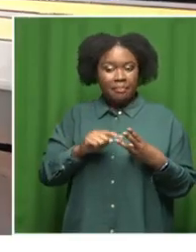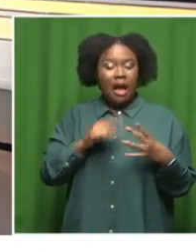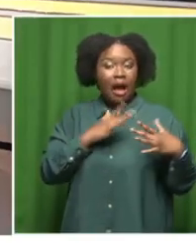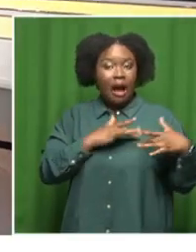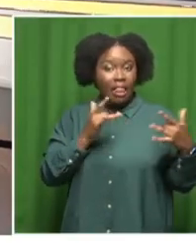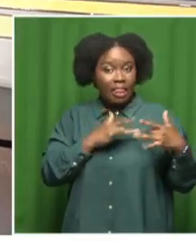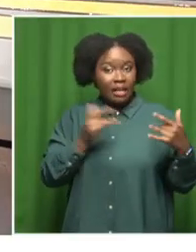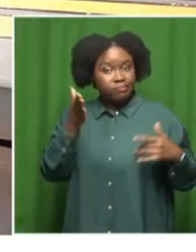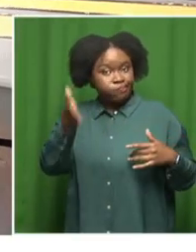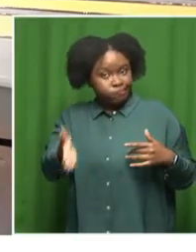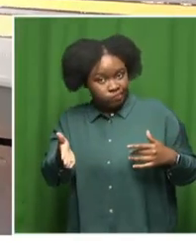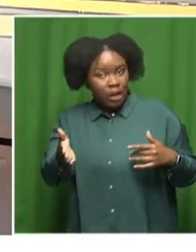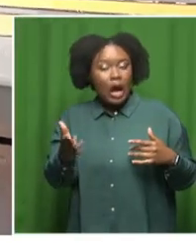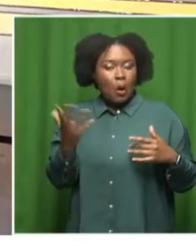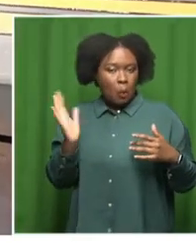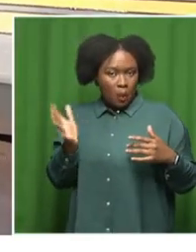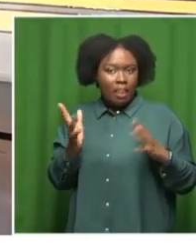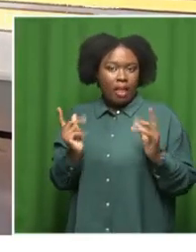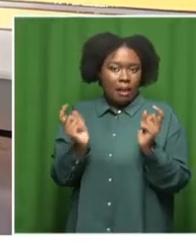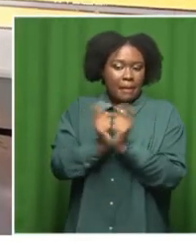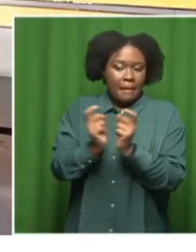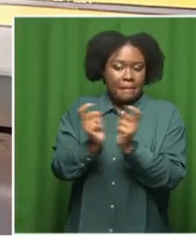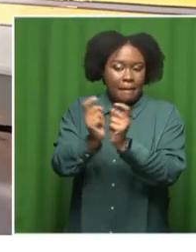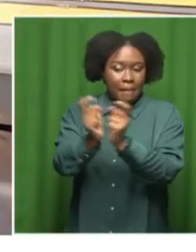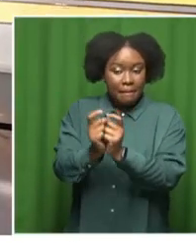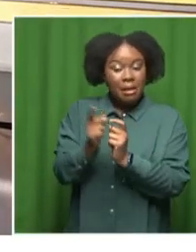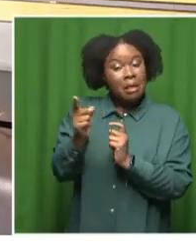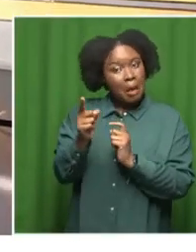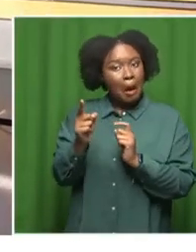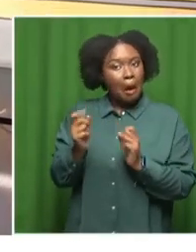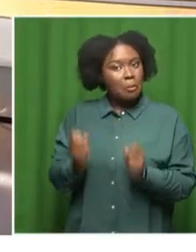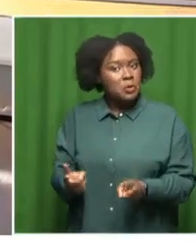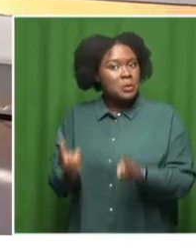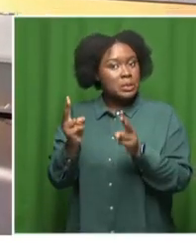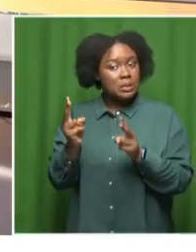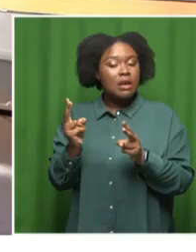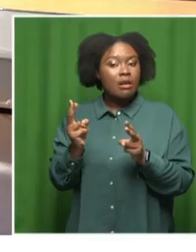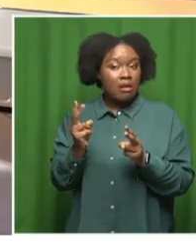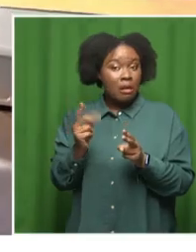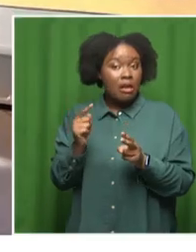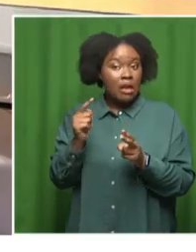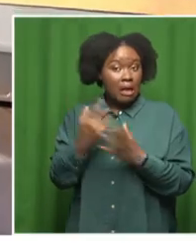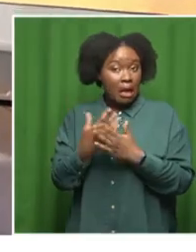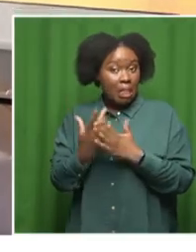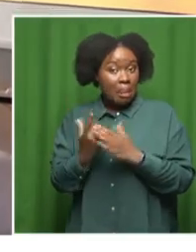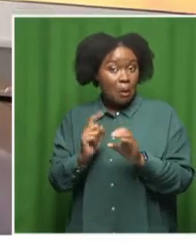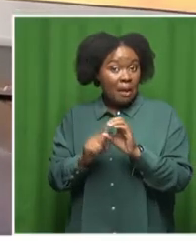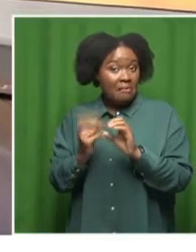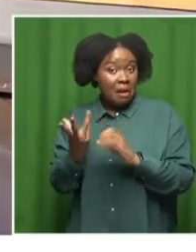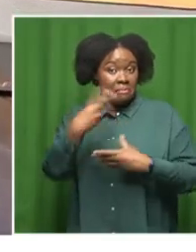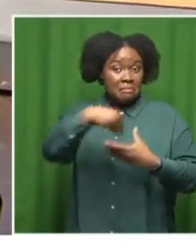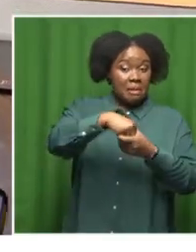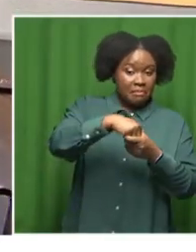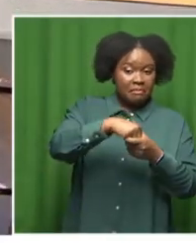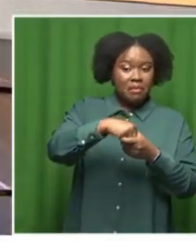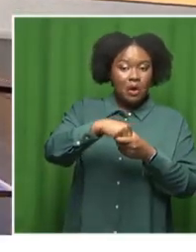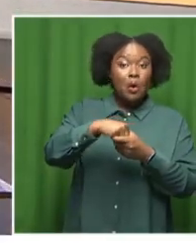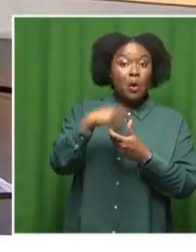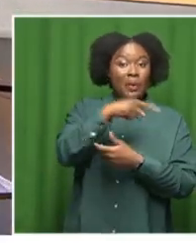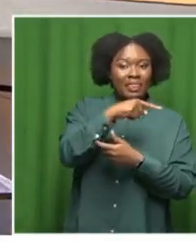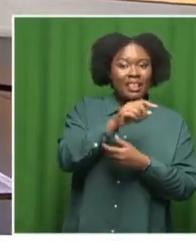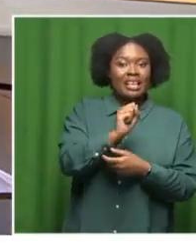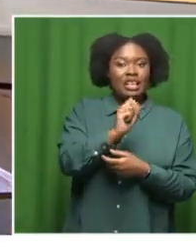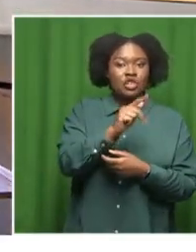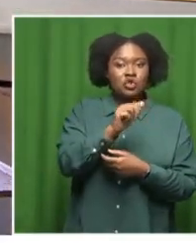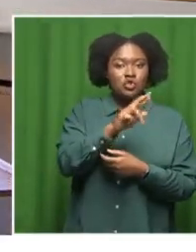group stage. And they will have the opportunity then to qualify for 2 open slots alongside the Super 12 side, or